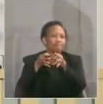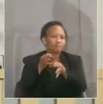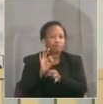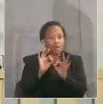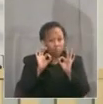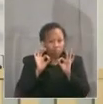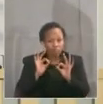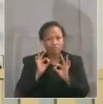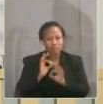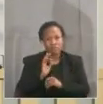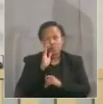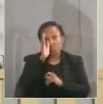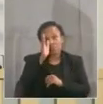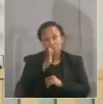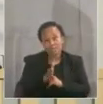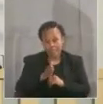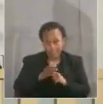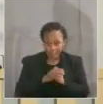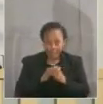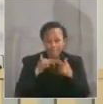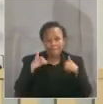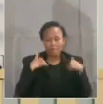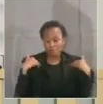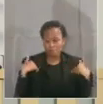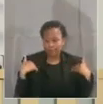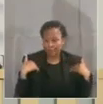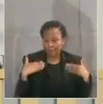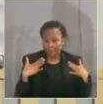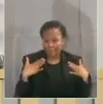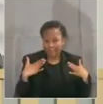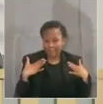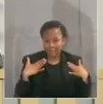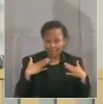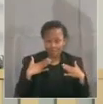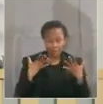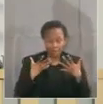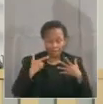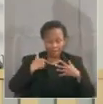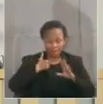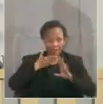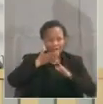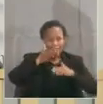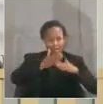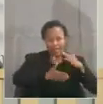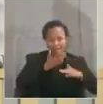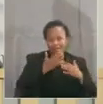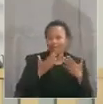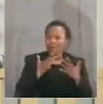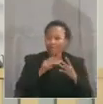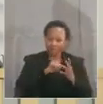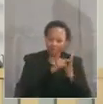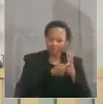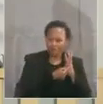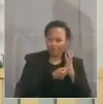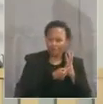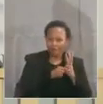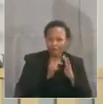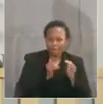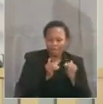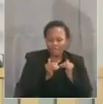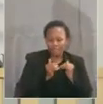properly, so I will start from where I ended with the 4 small manageable